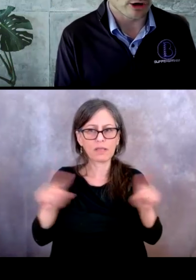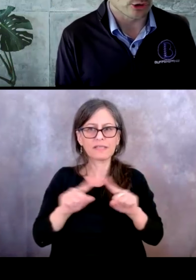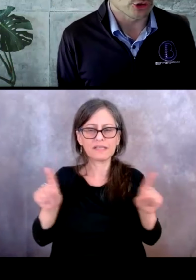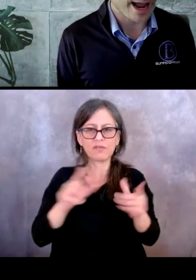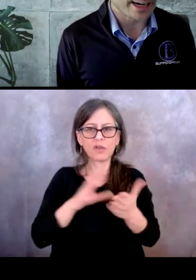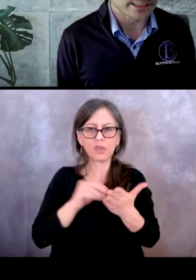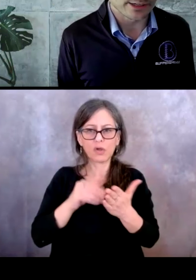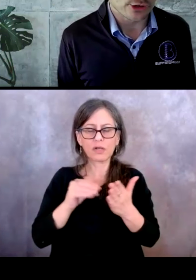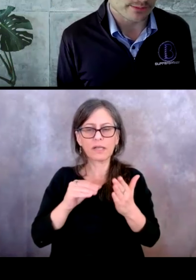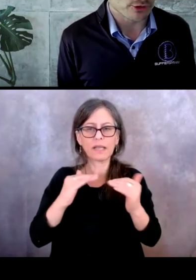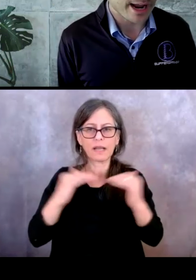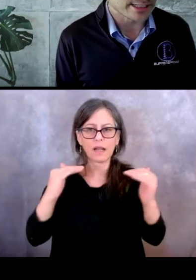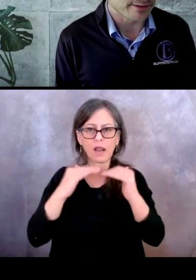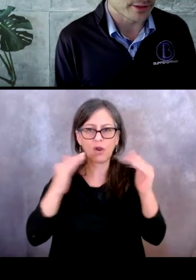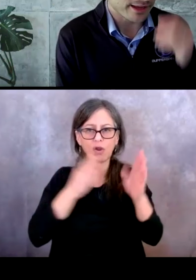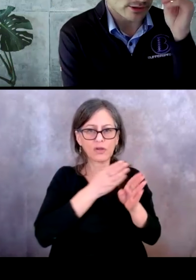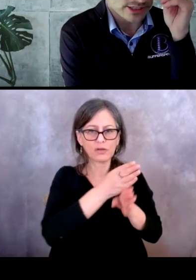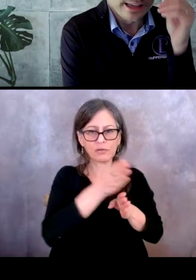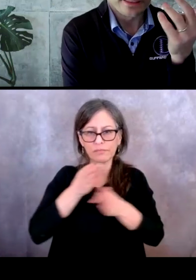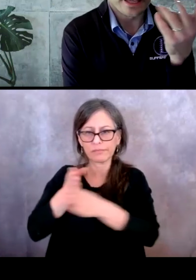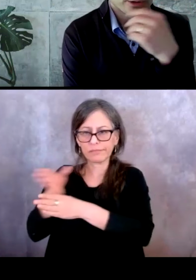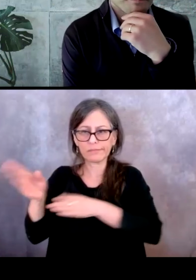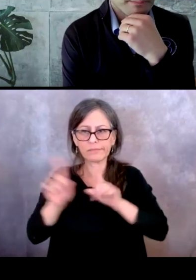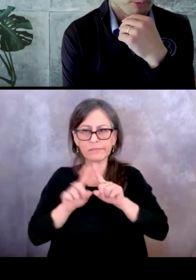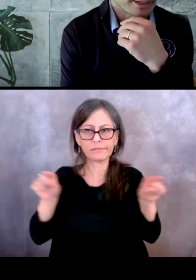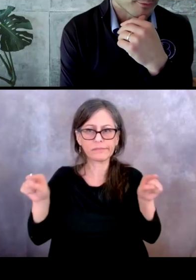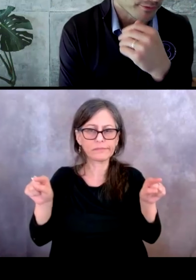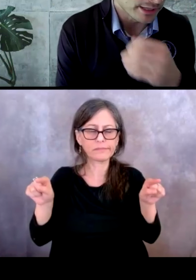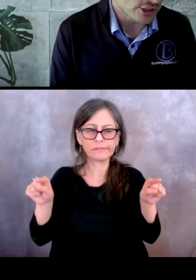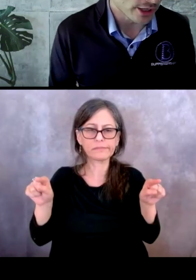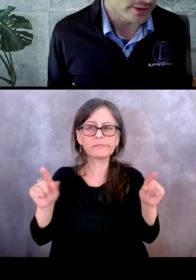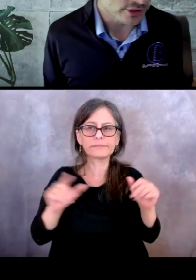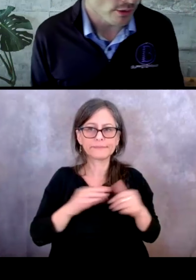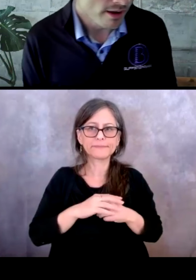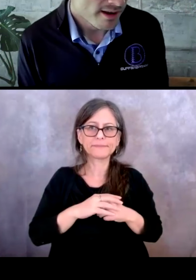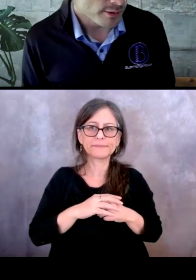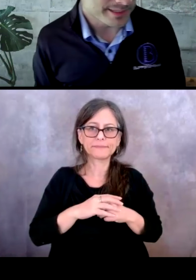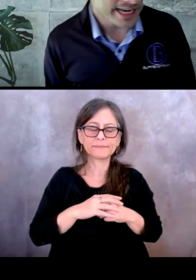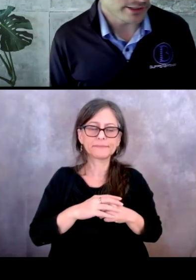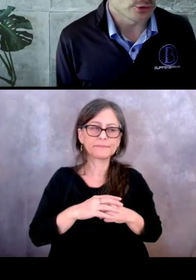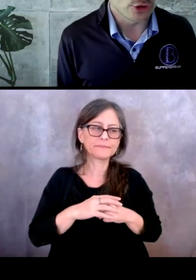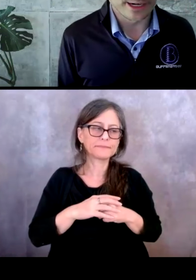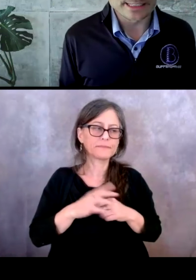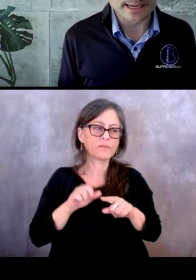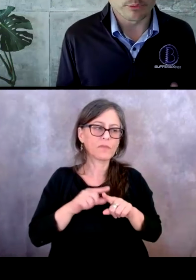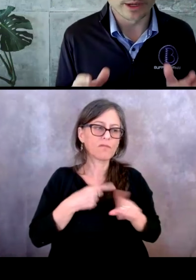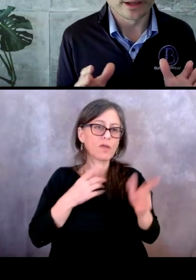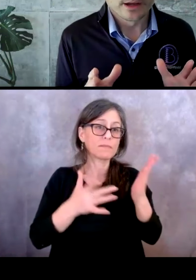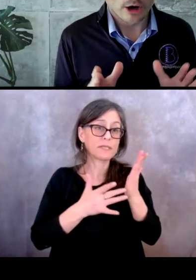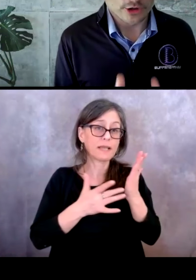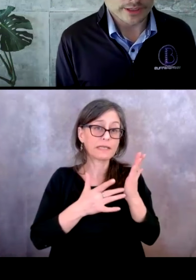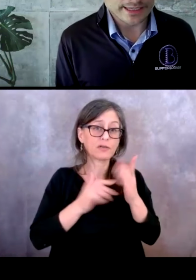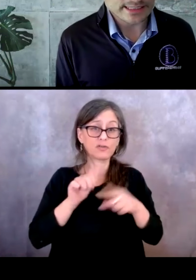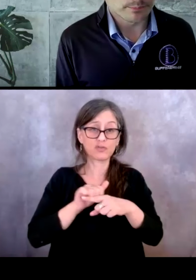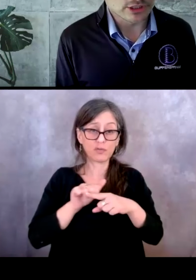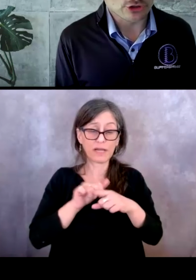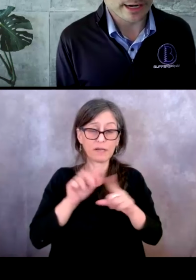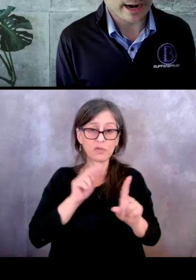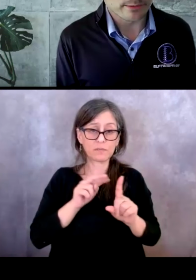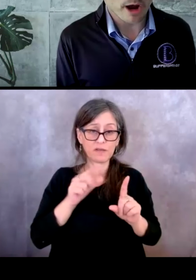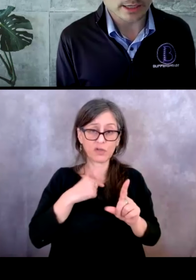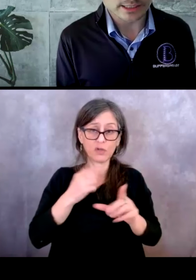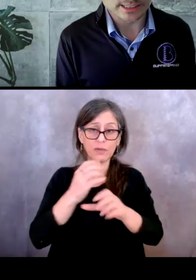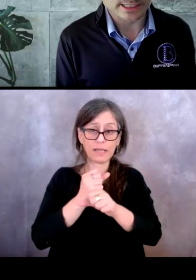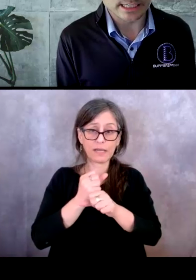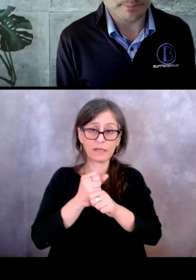and hierarchical tracks and leadership tracks and everything else. They couldn't be more different than each other. So from a technical training standpoint, are you getting someone straight